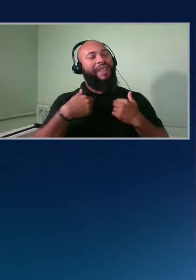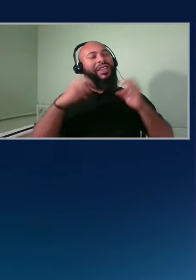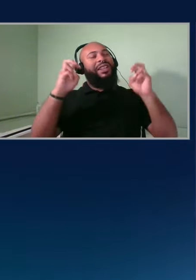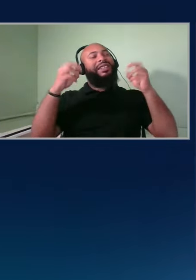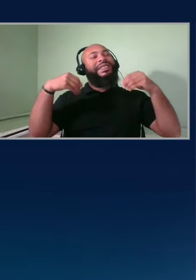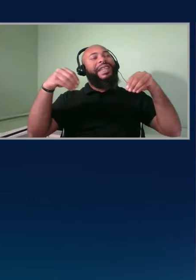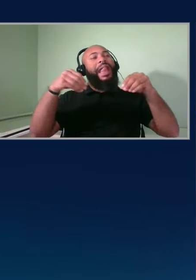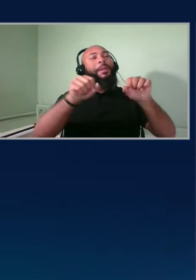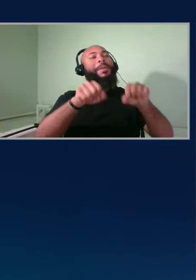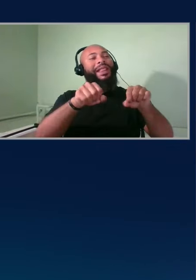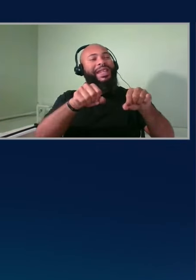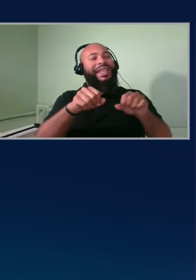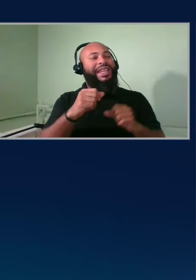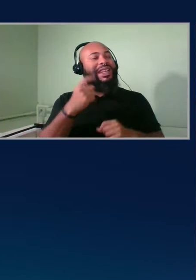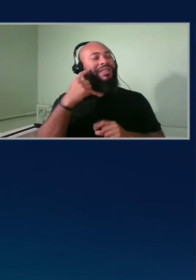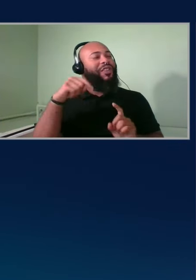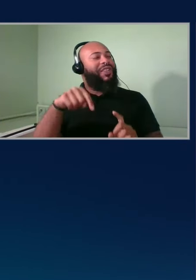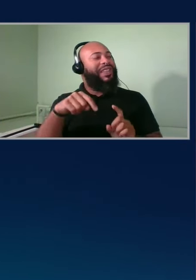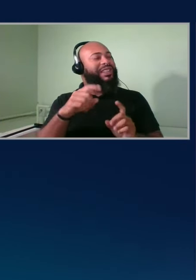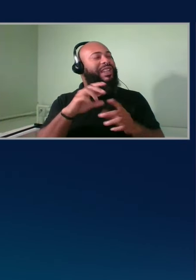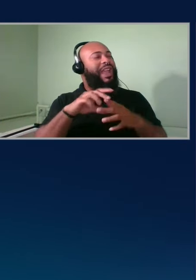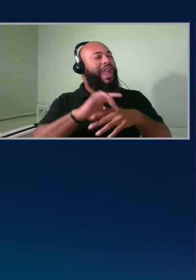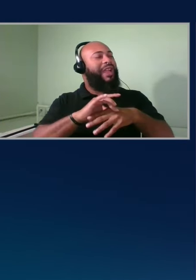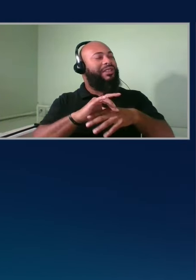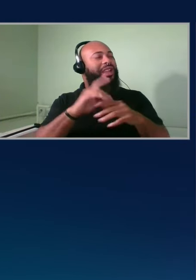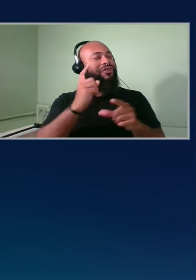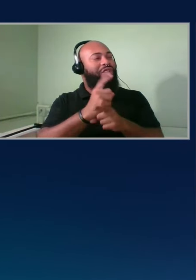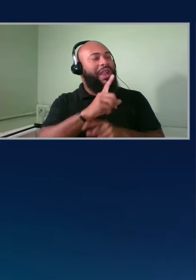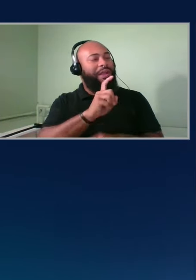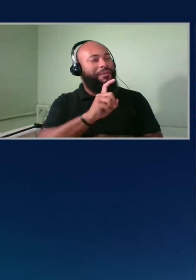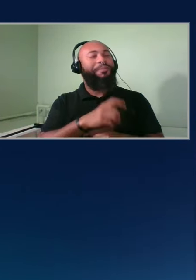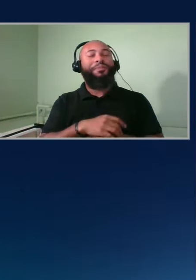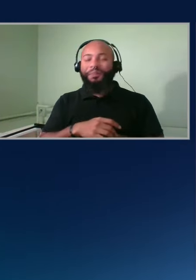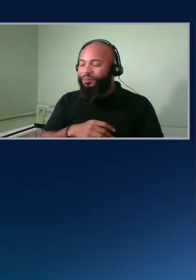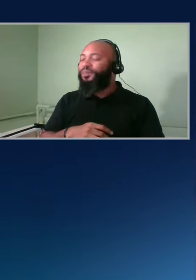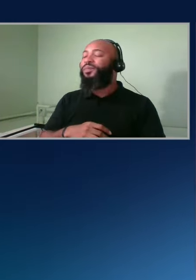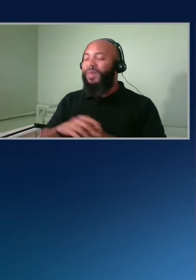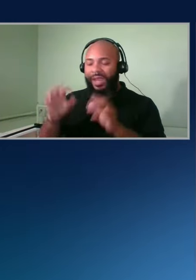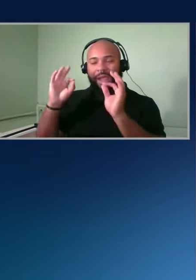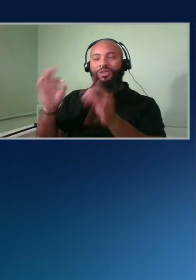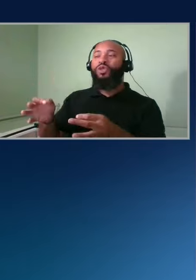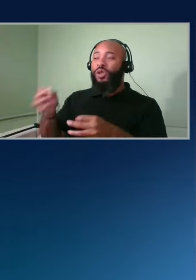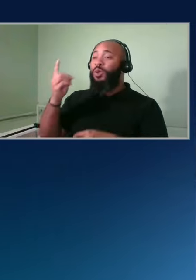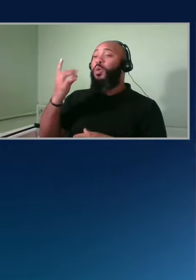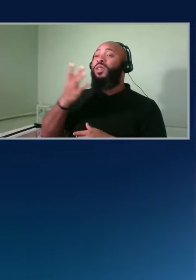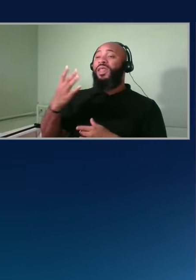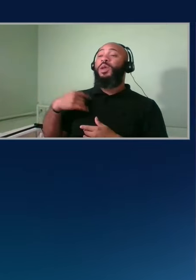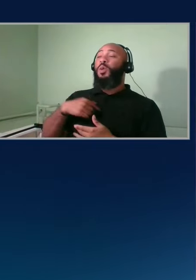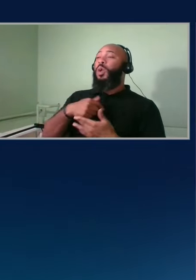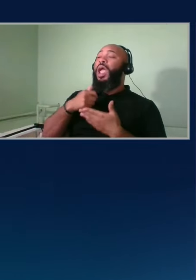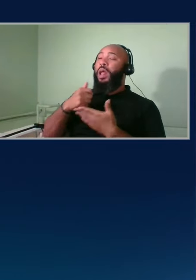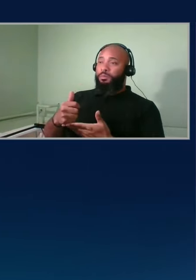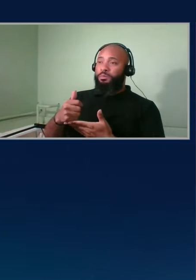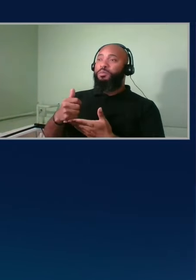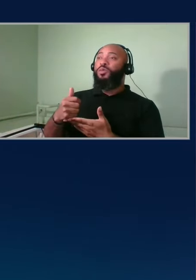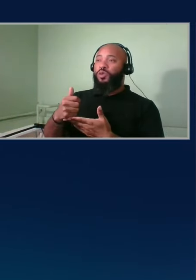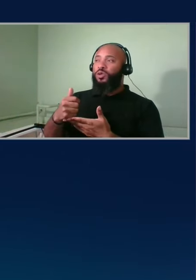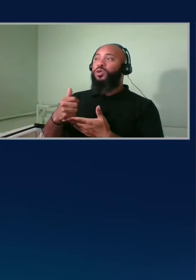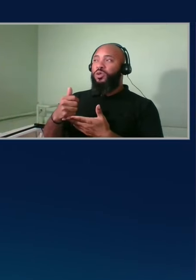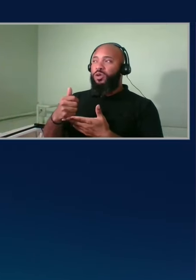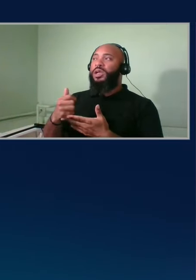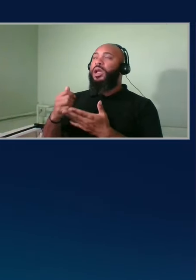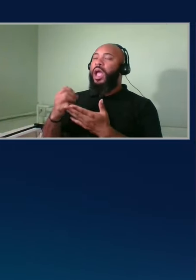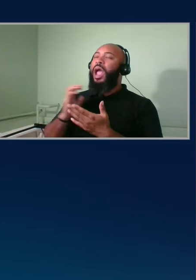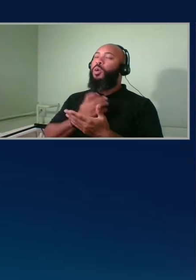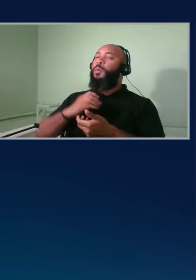that look like? So one of the things that we help with is help our partners develop their go-to-market motions for